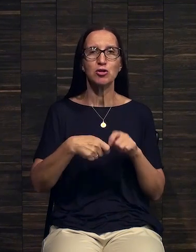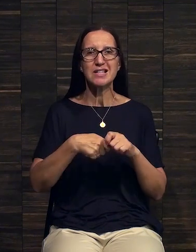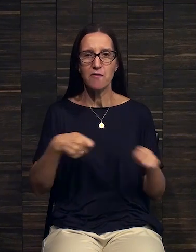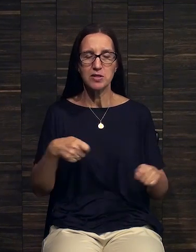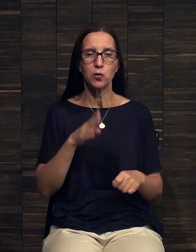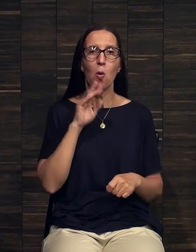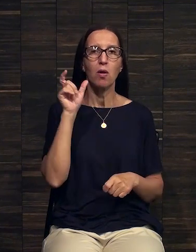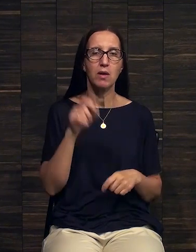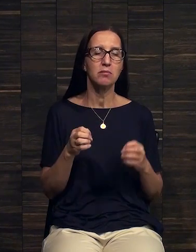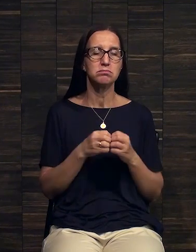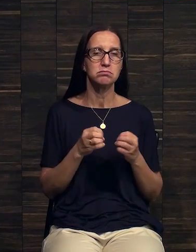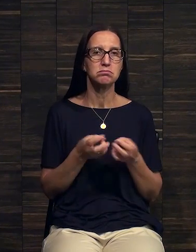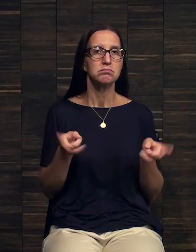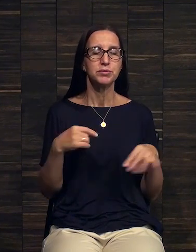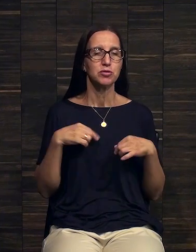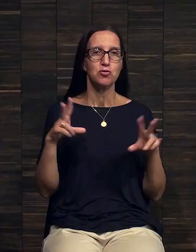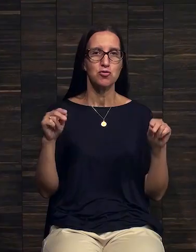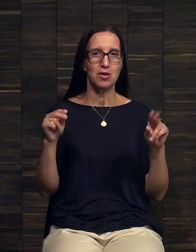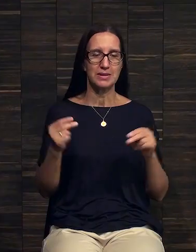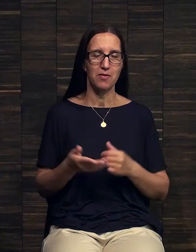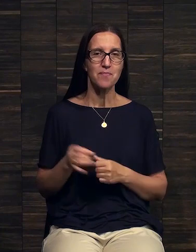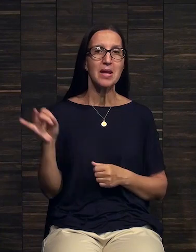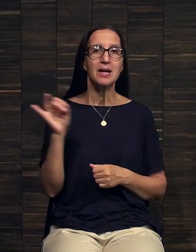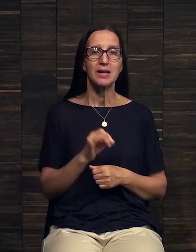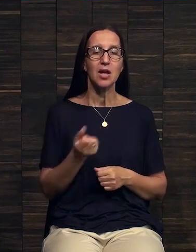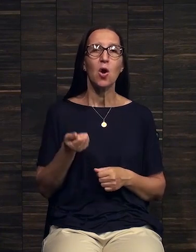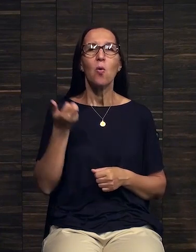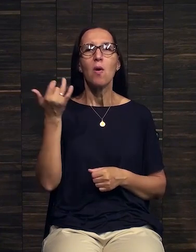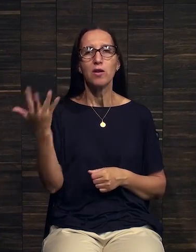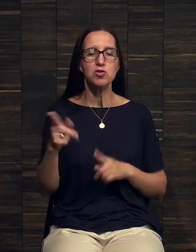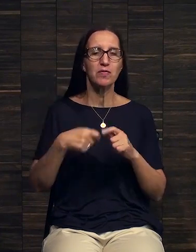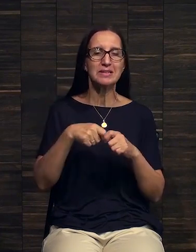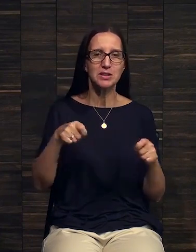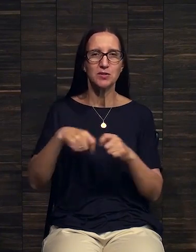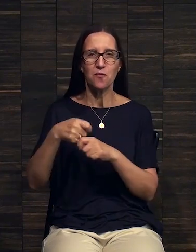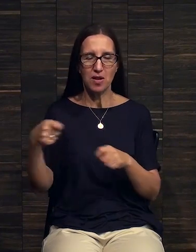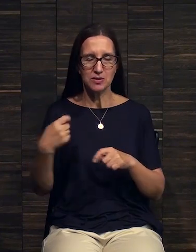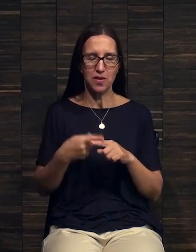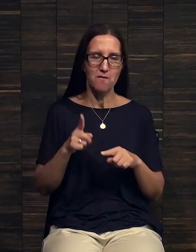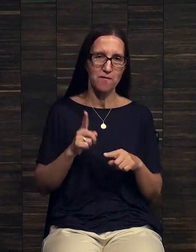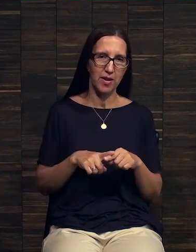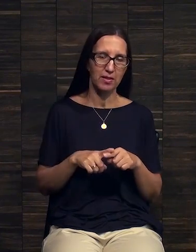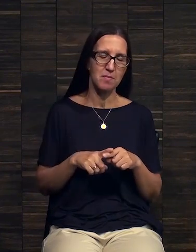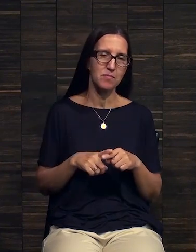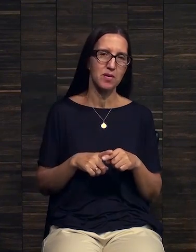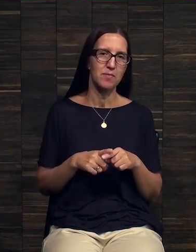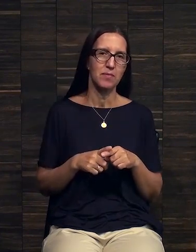And even though she's tied up, she remains to be happy. And the number of